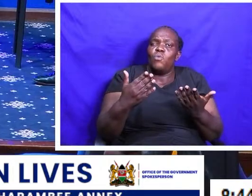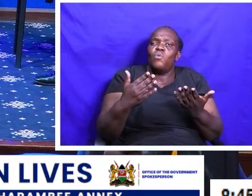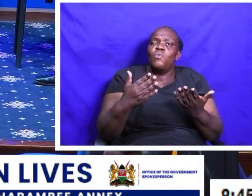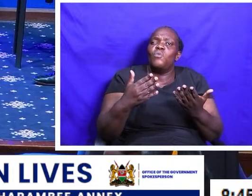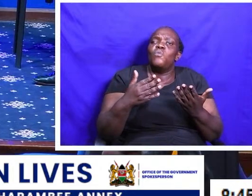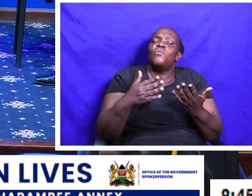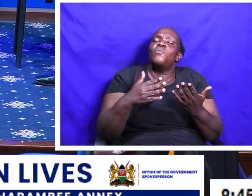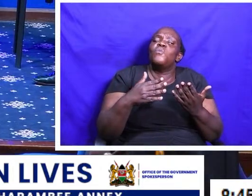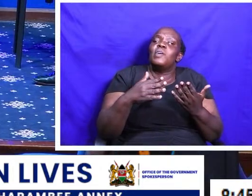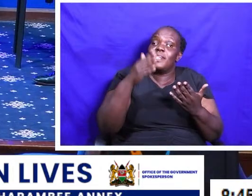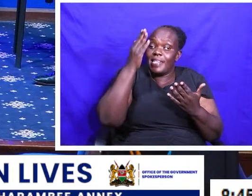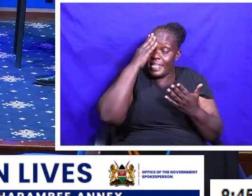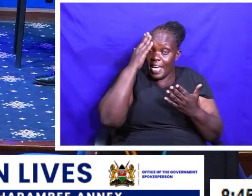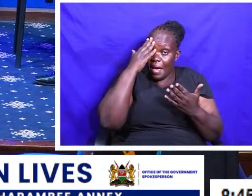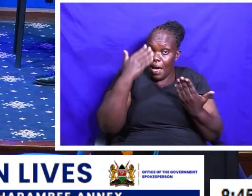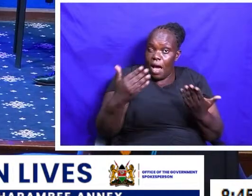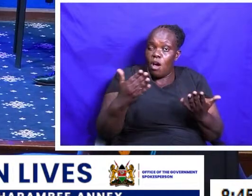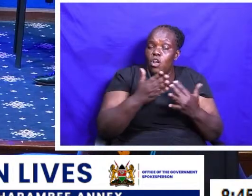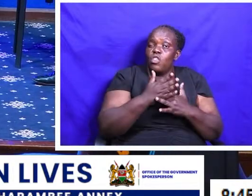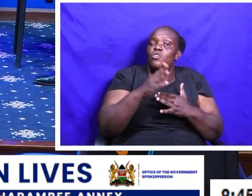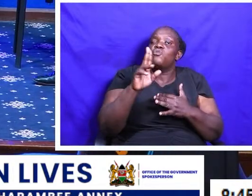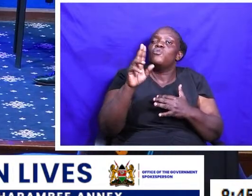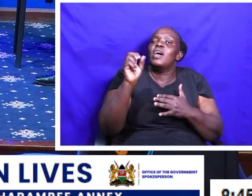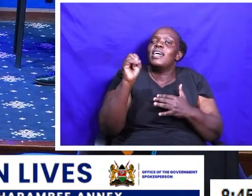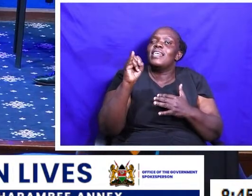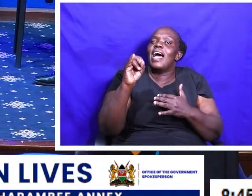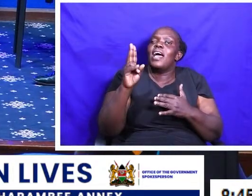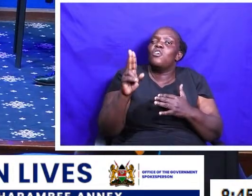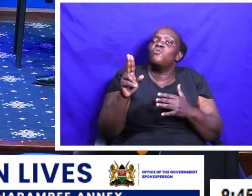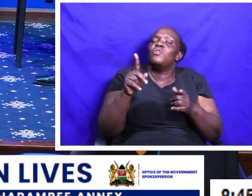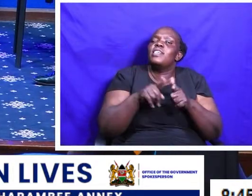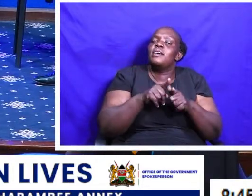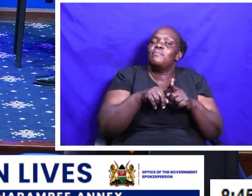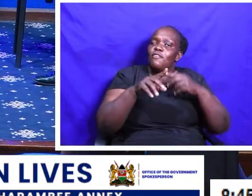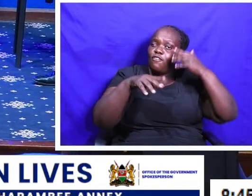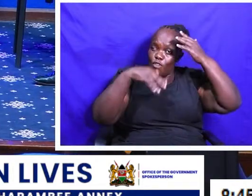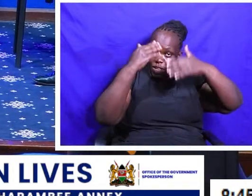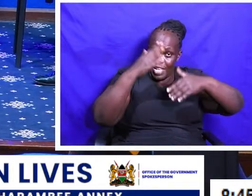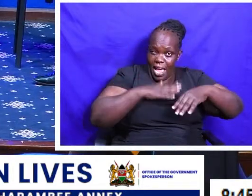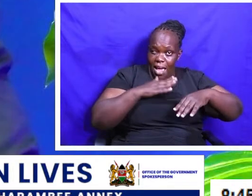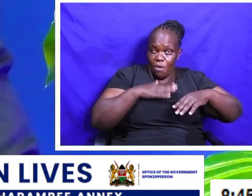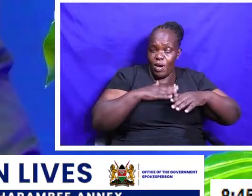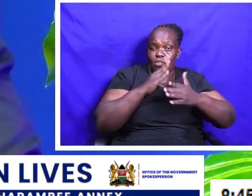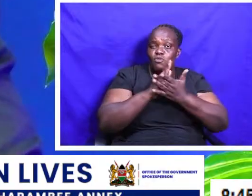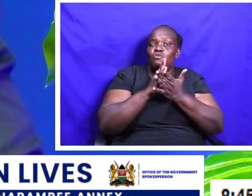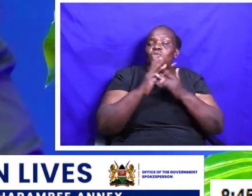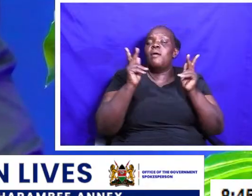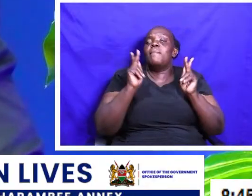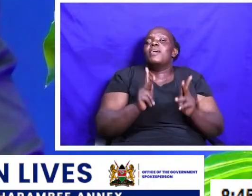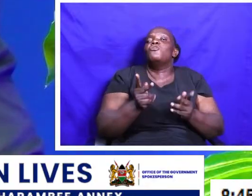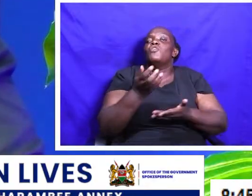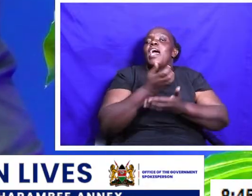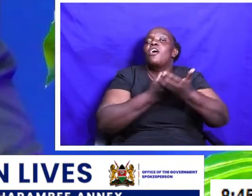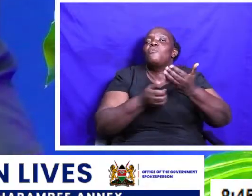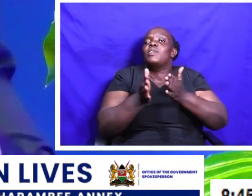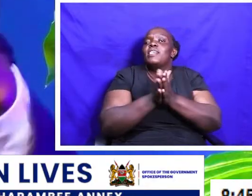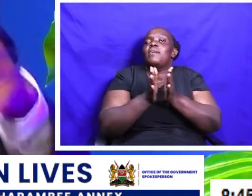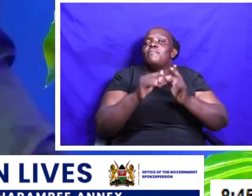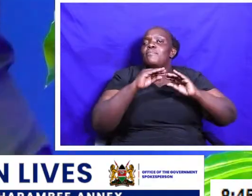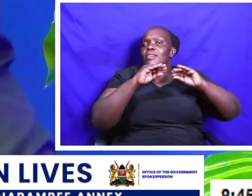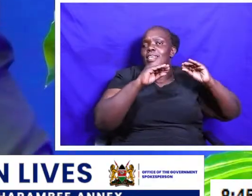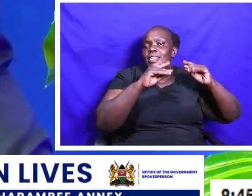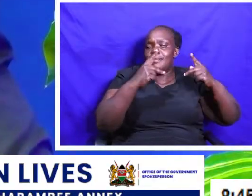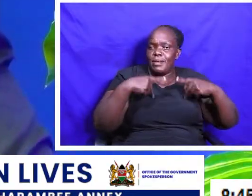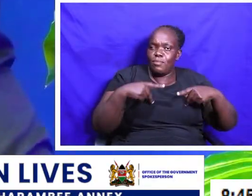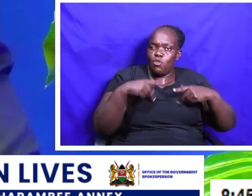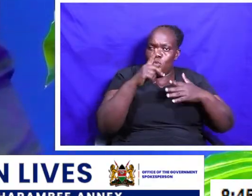waliwapatia greenhouse? Wali to discover through USIU. Okay. Professor wetu alikuwa mtu wa economics and also